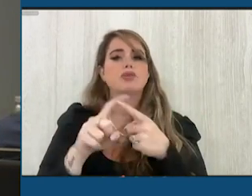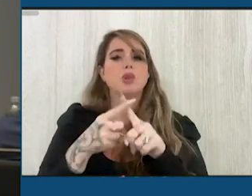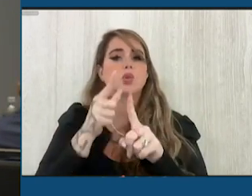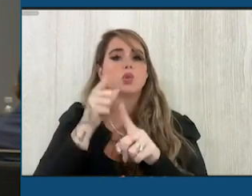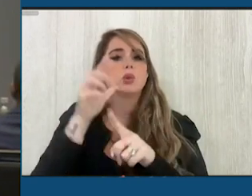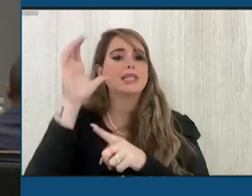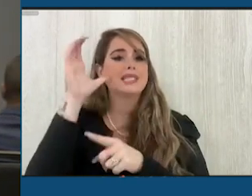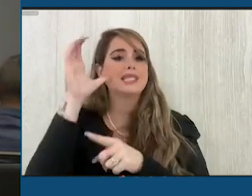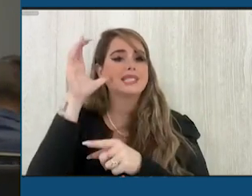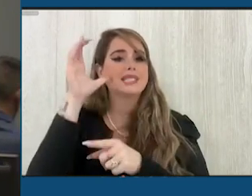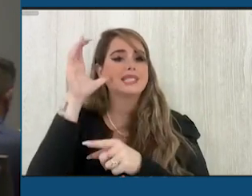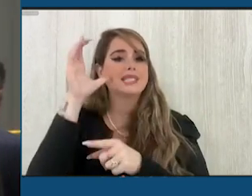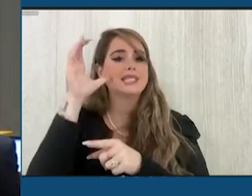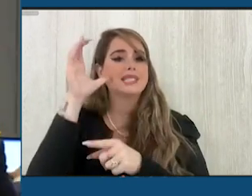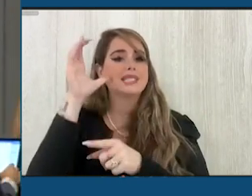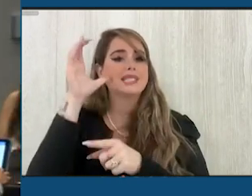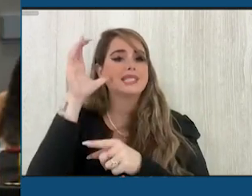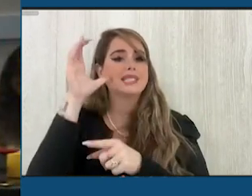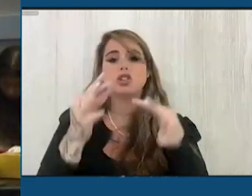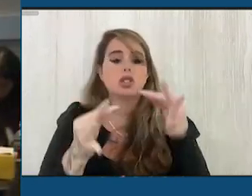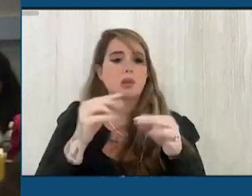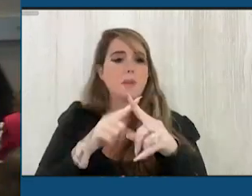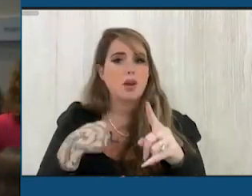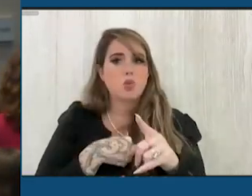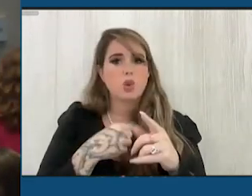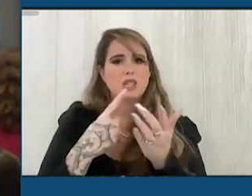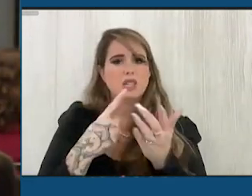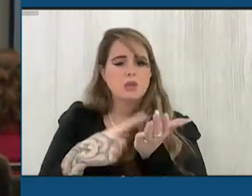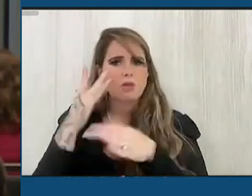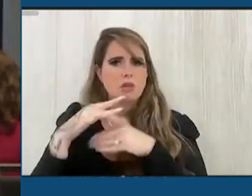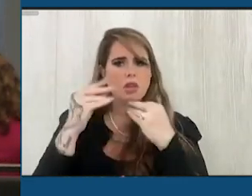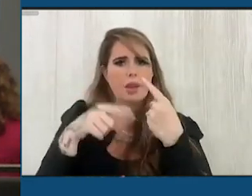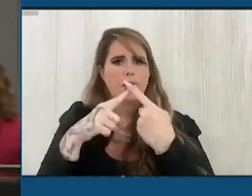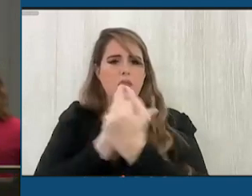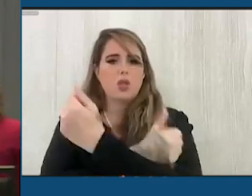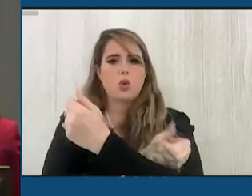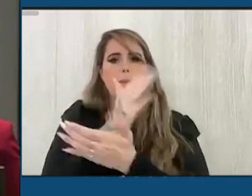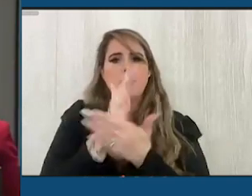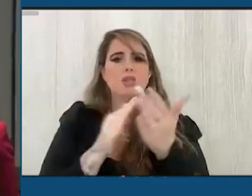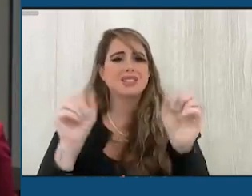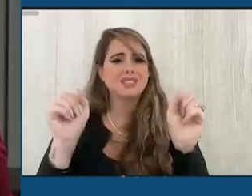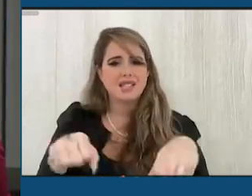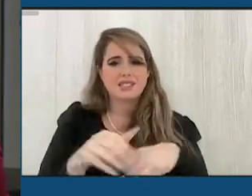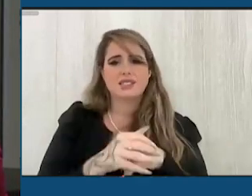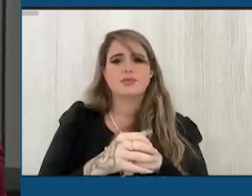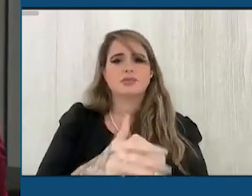is non-judgmental, but we get hung up in that authority piece. Yes?